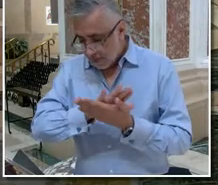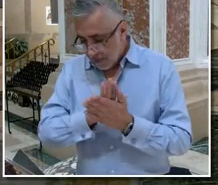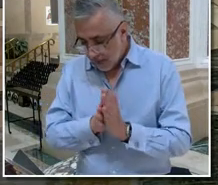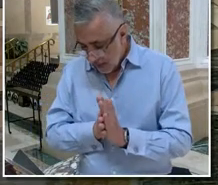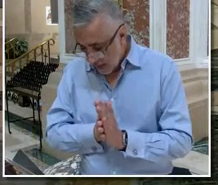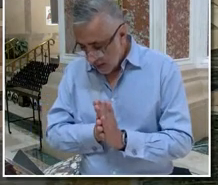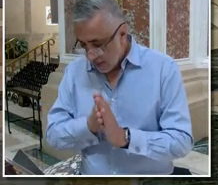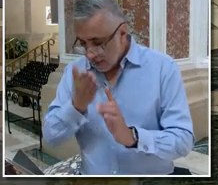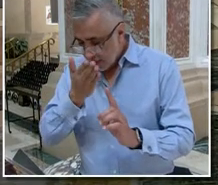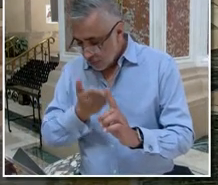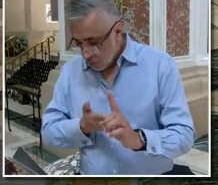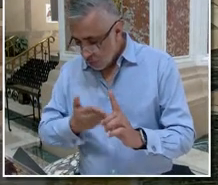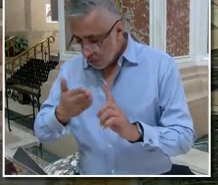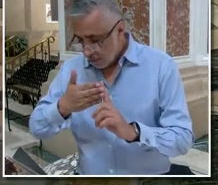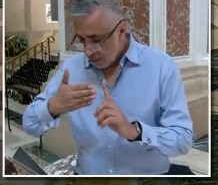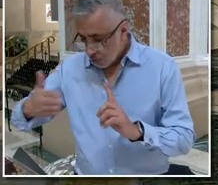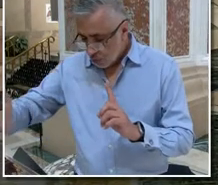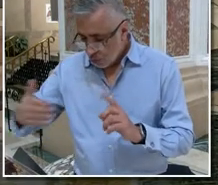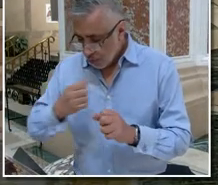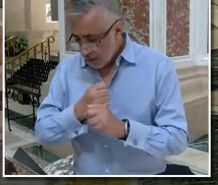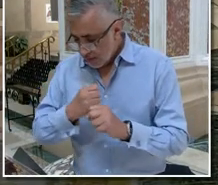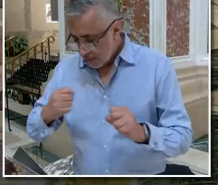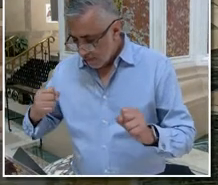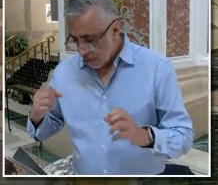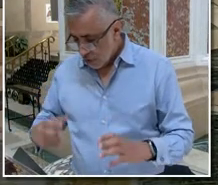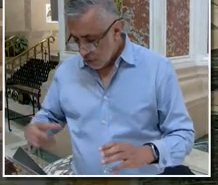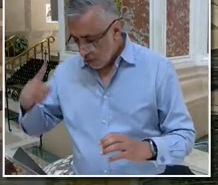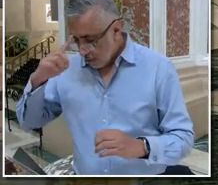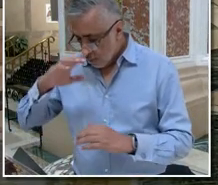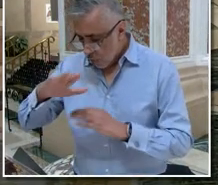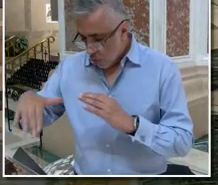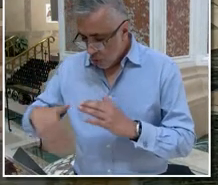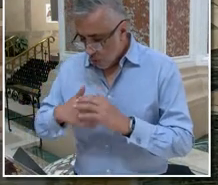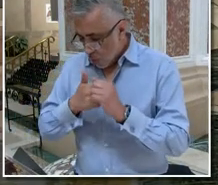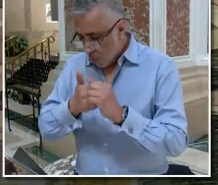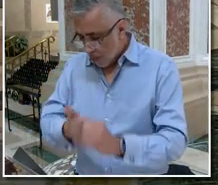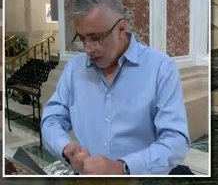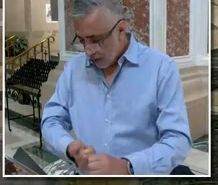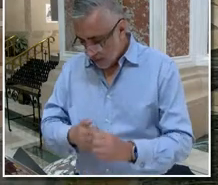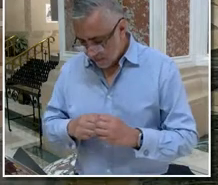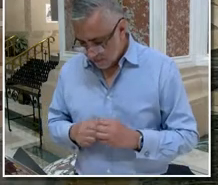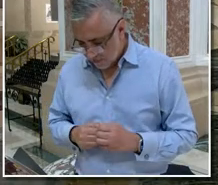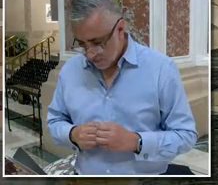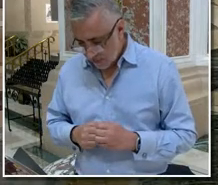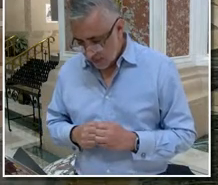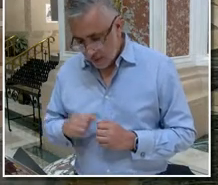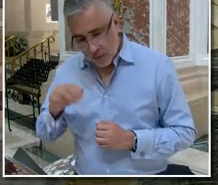of eternal salvation for all who obey him.